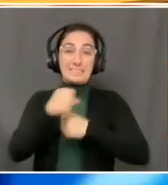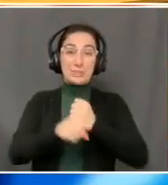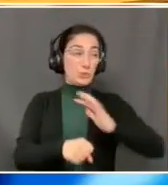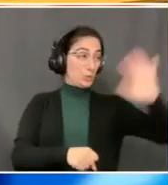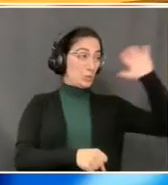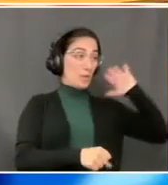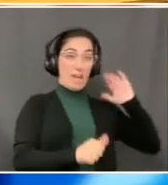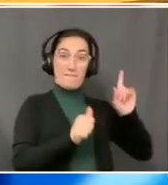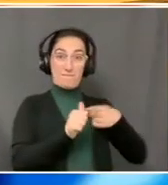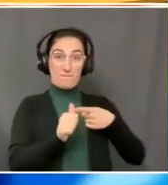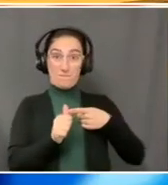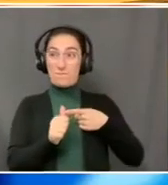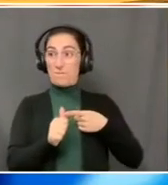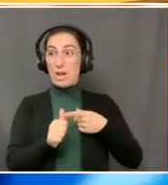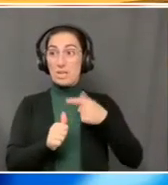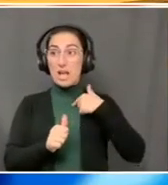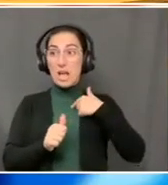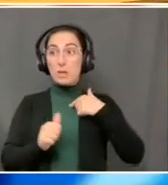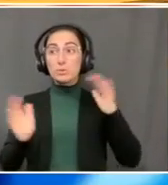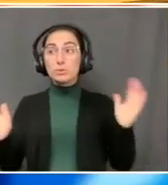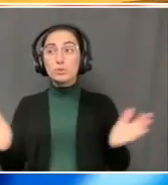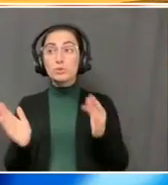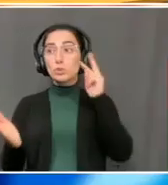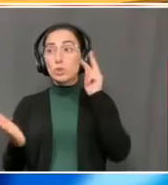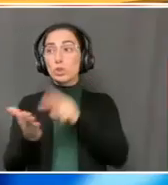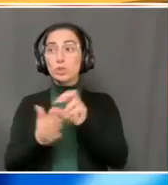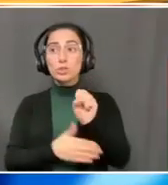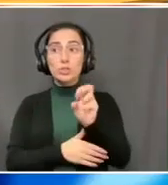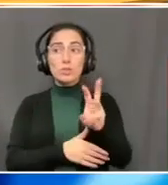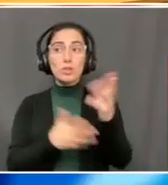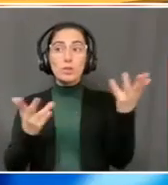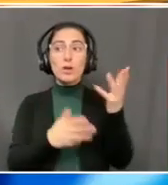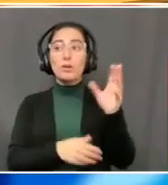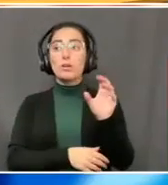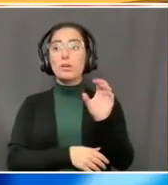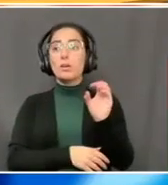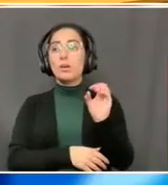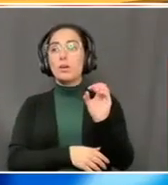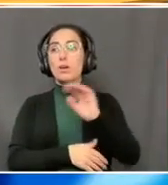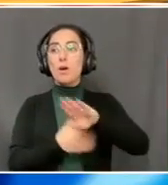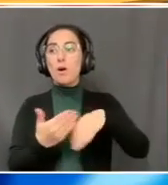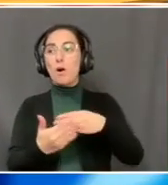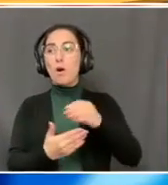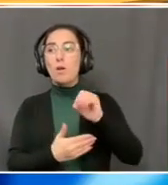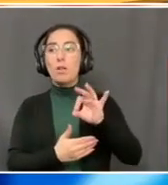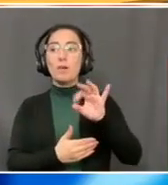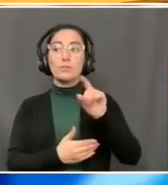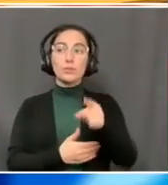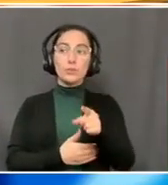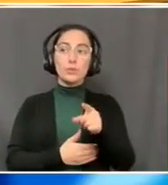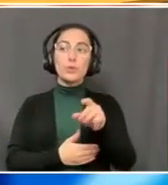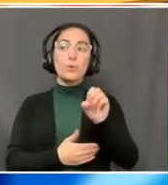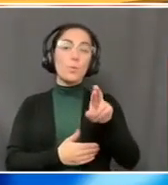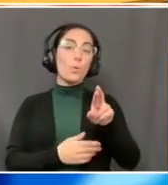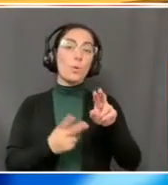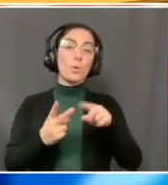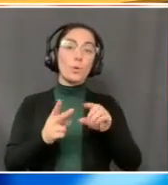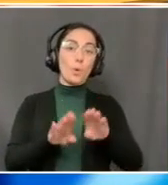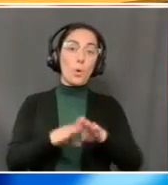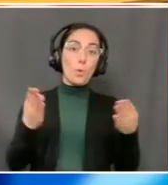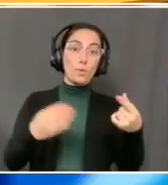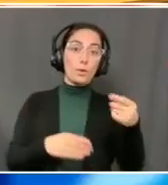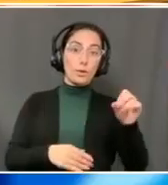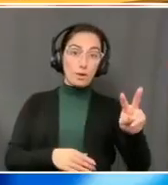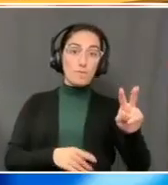encouraging the district to look at software like OliveView, or I know we've worked with OpenGov, but there are products out there that do translate